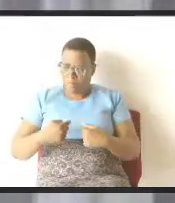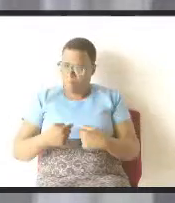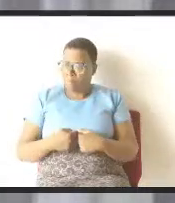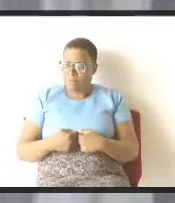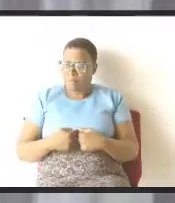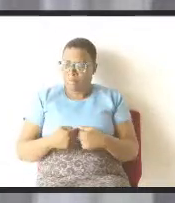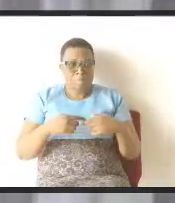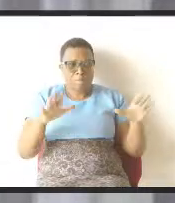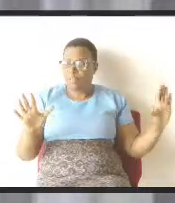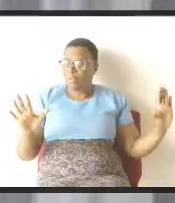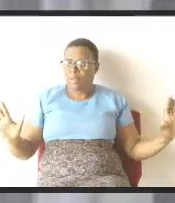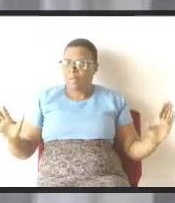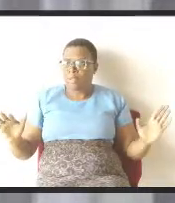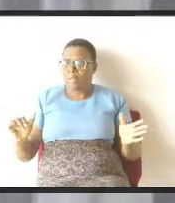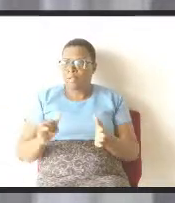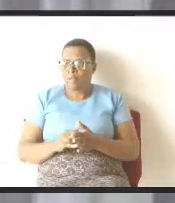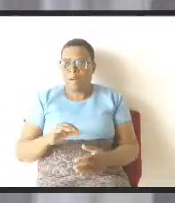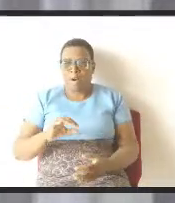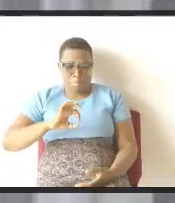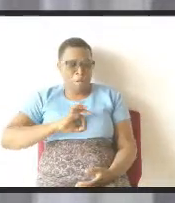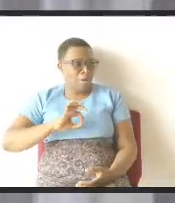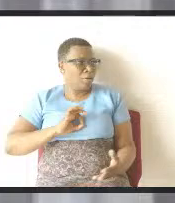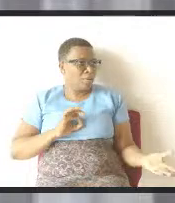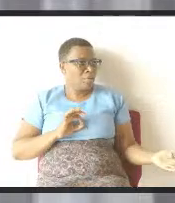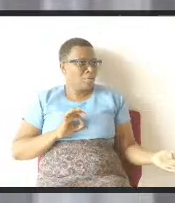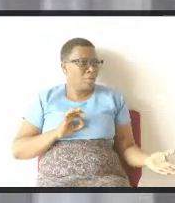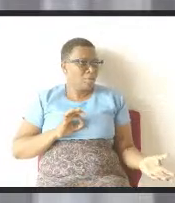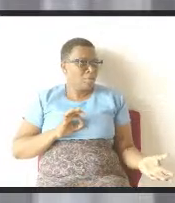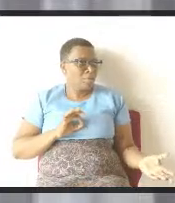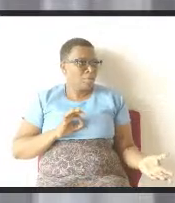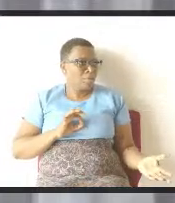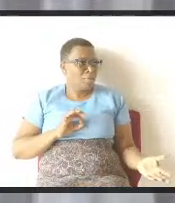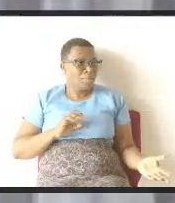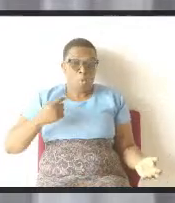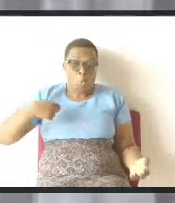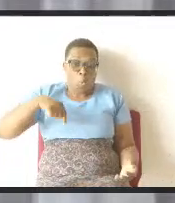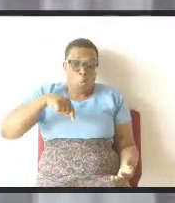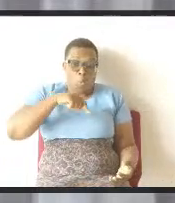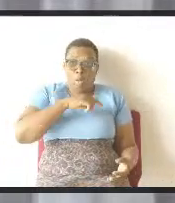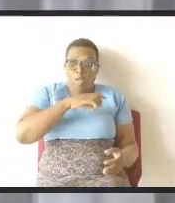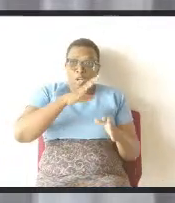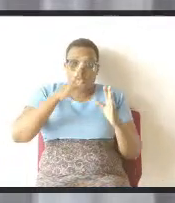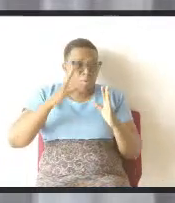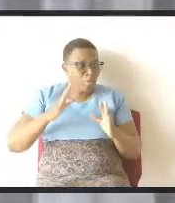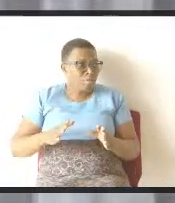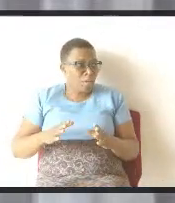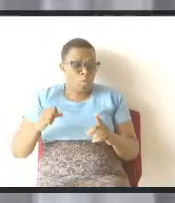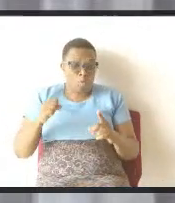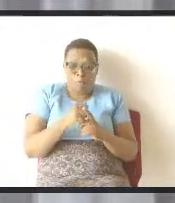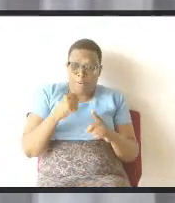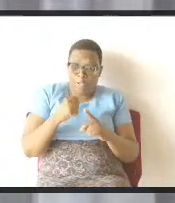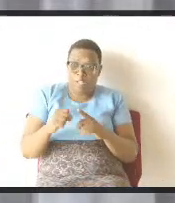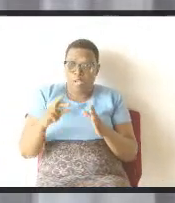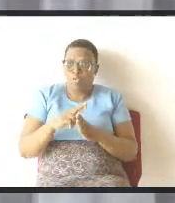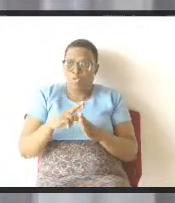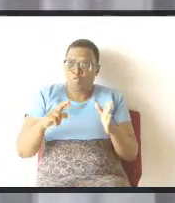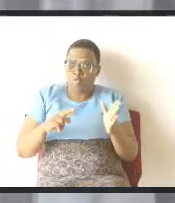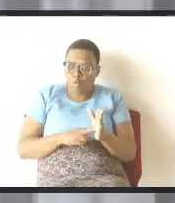But he says, we, when we fight according to the rules and to God's glory, we get